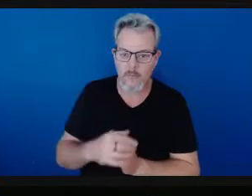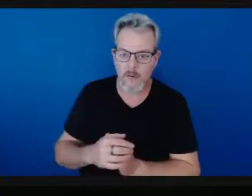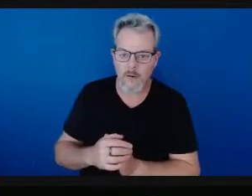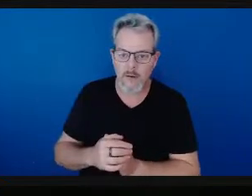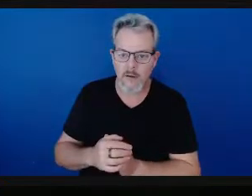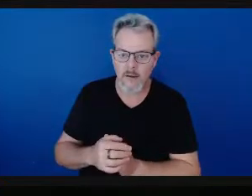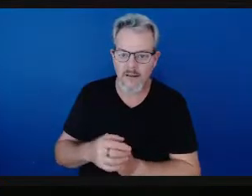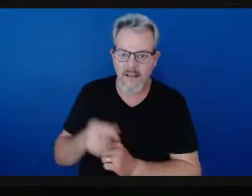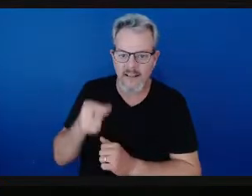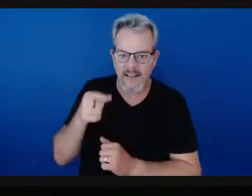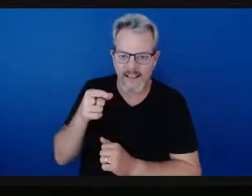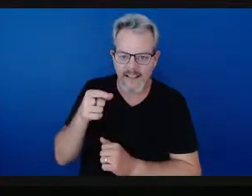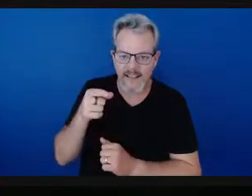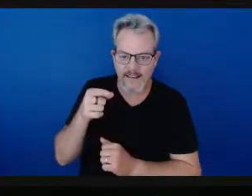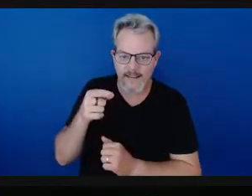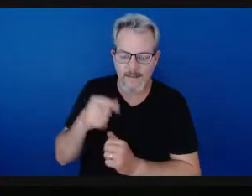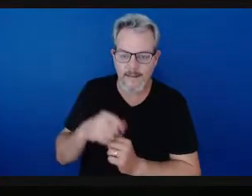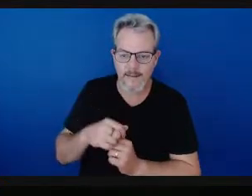best view or not, but